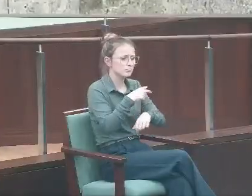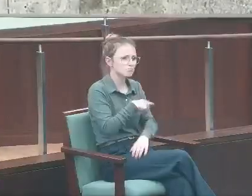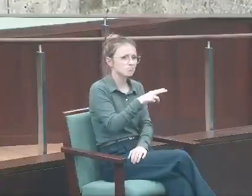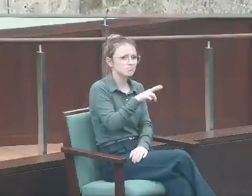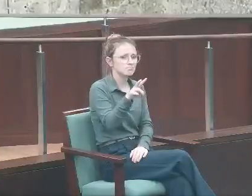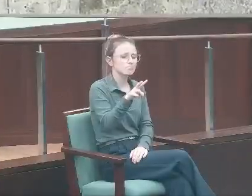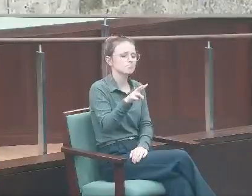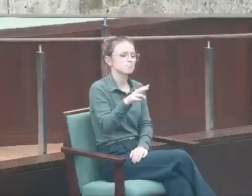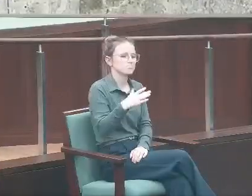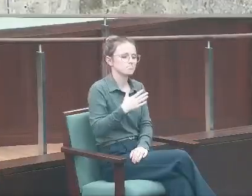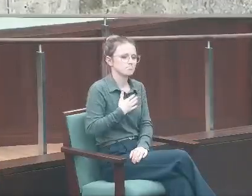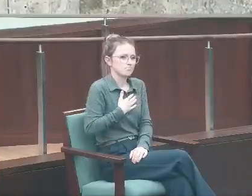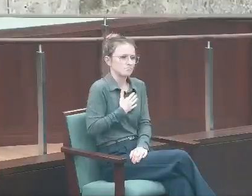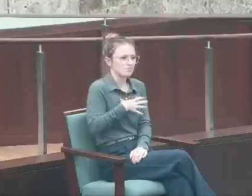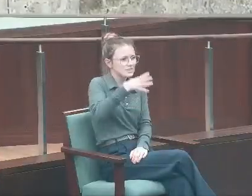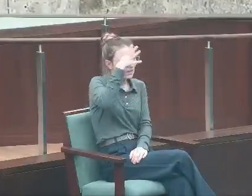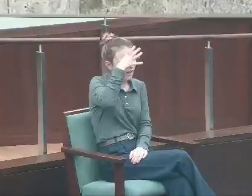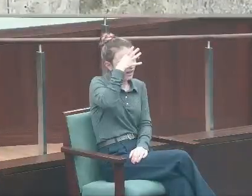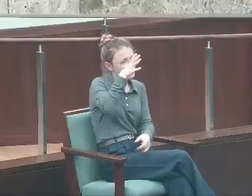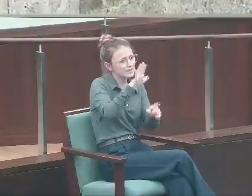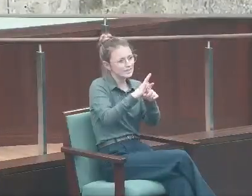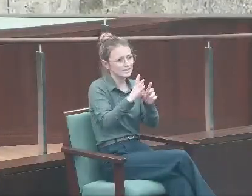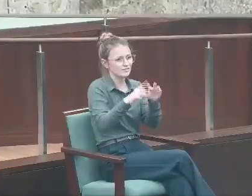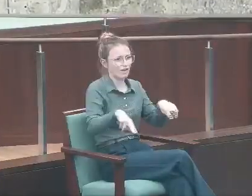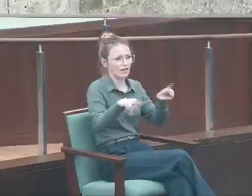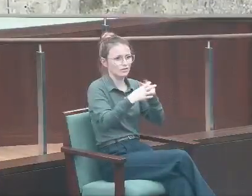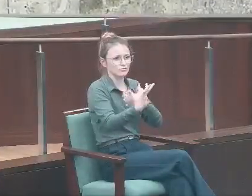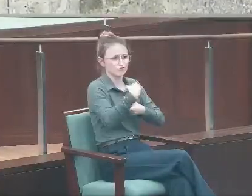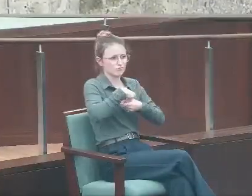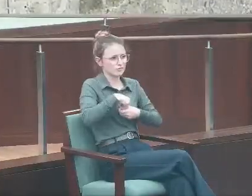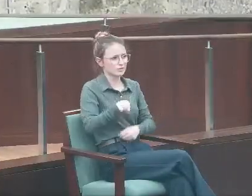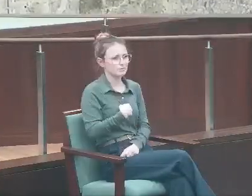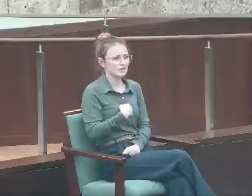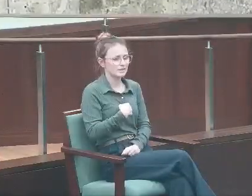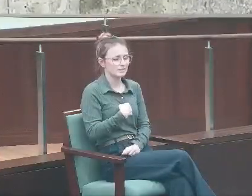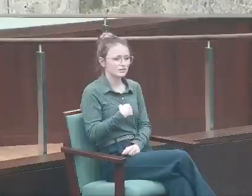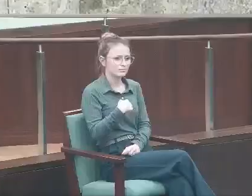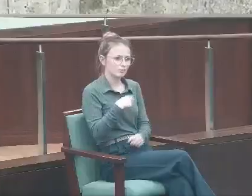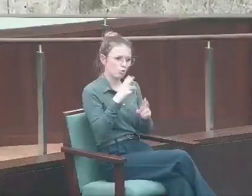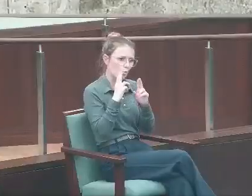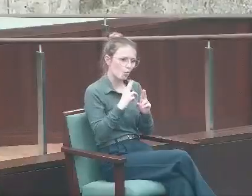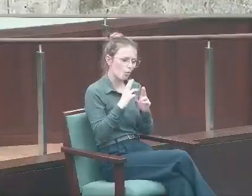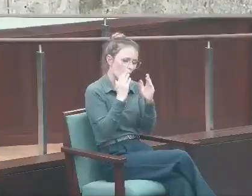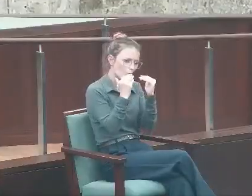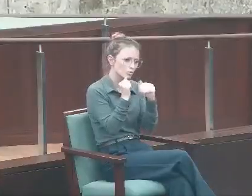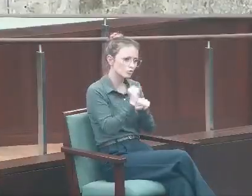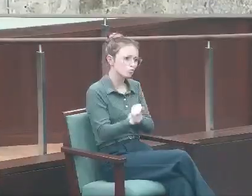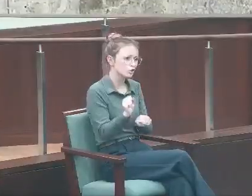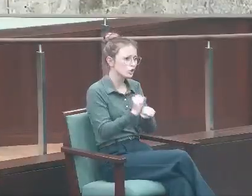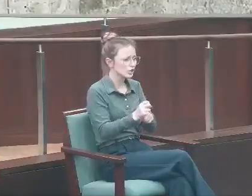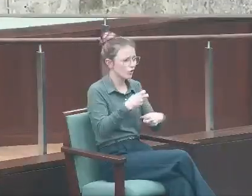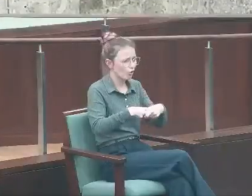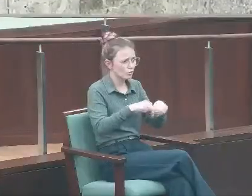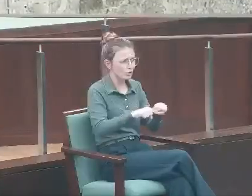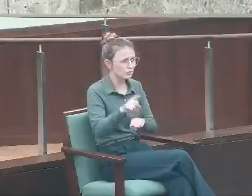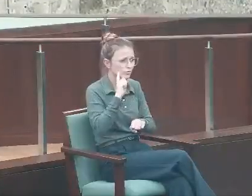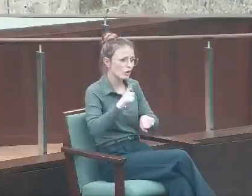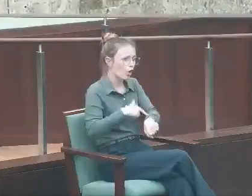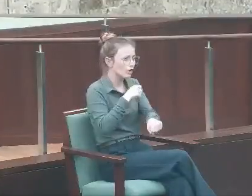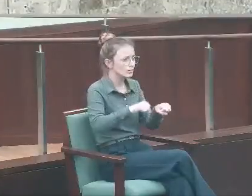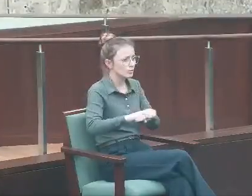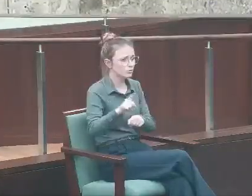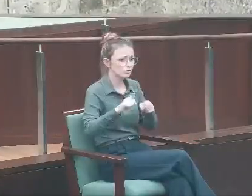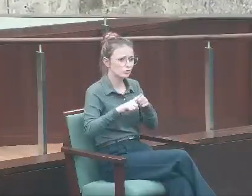dad and of the values that he instilled in me. I hope to work as hard as I can for as long as I can to deserve